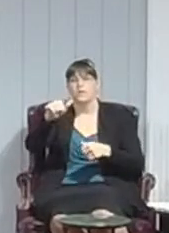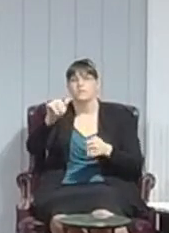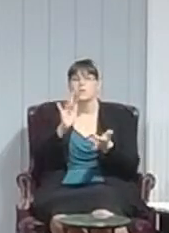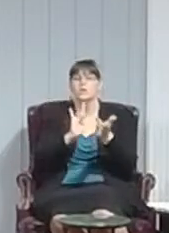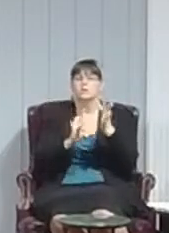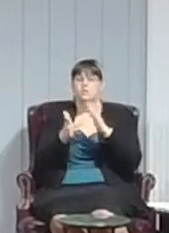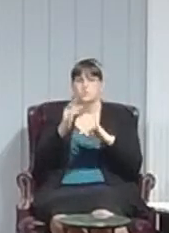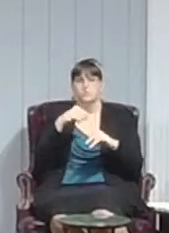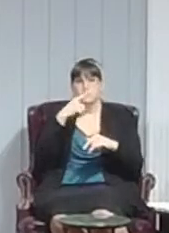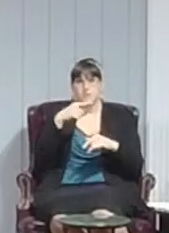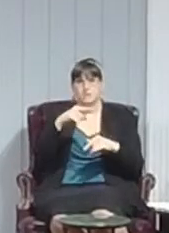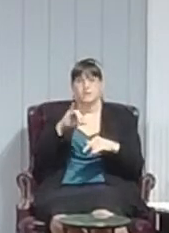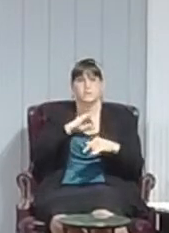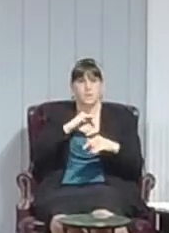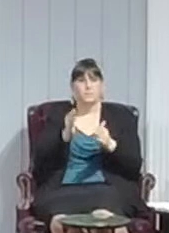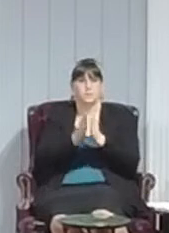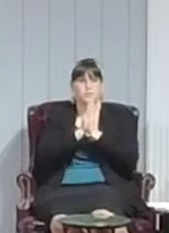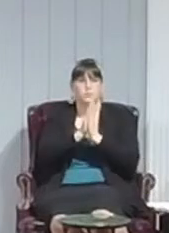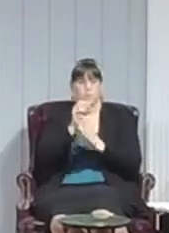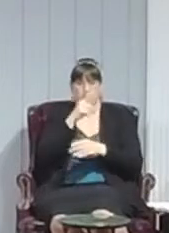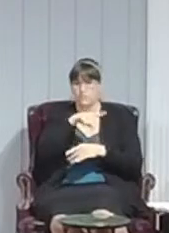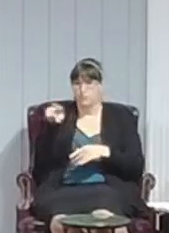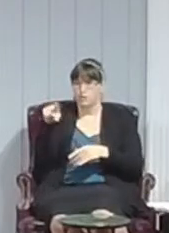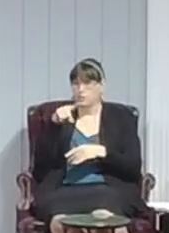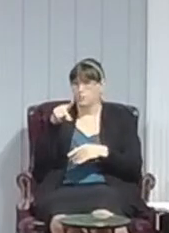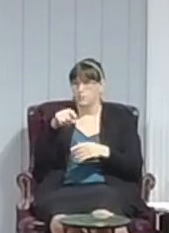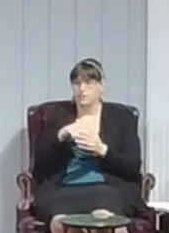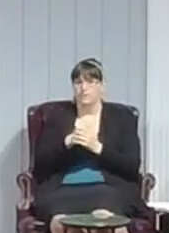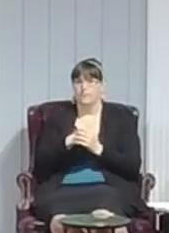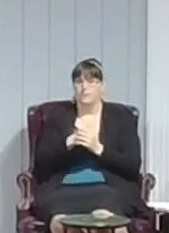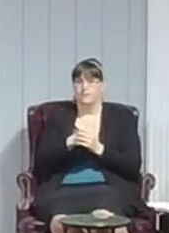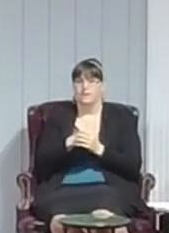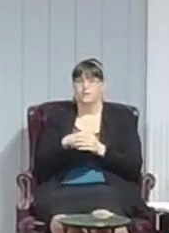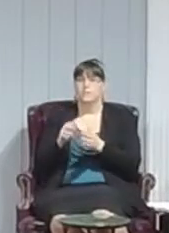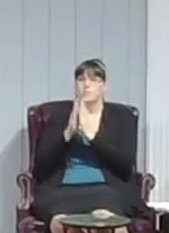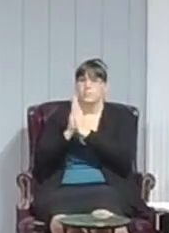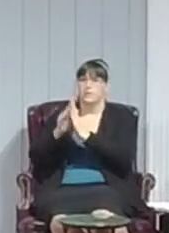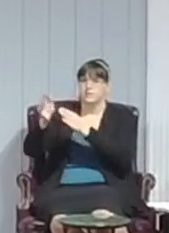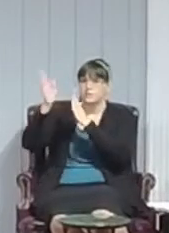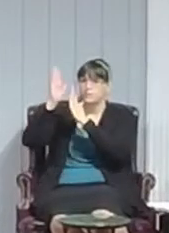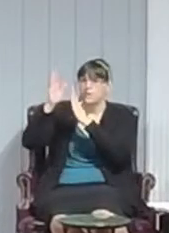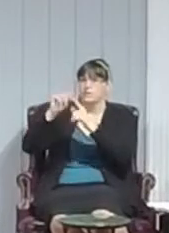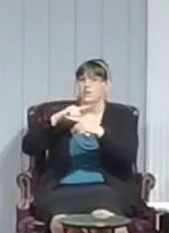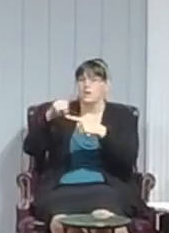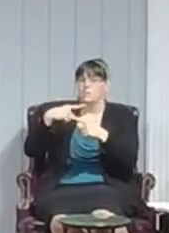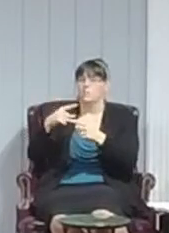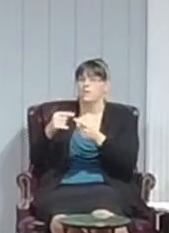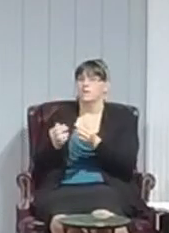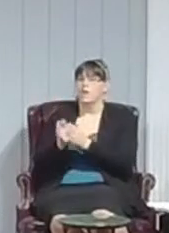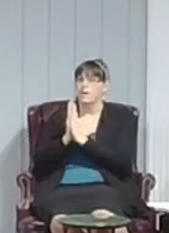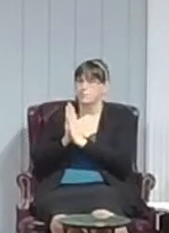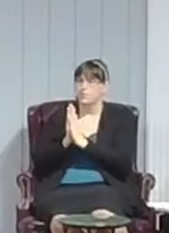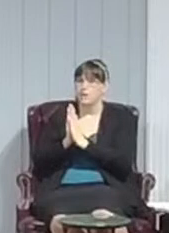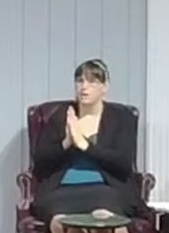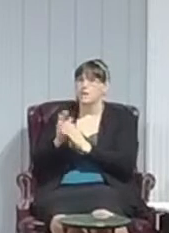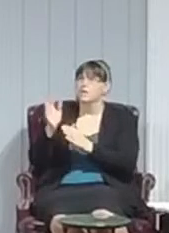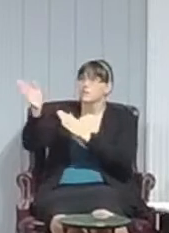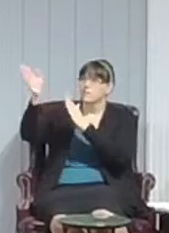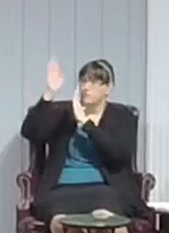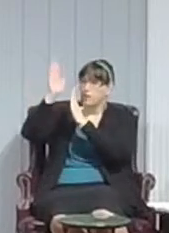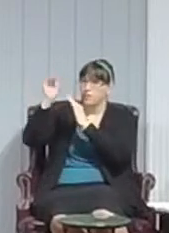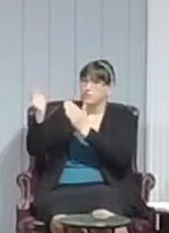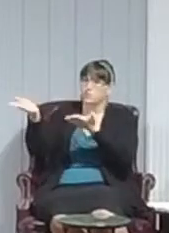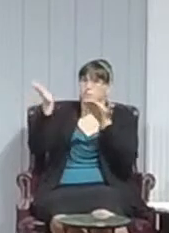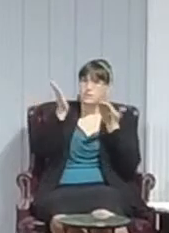he'd be praying for us. He's praying for us right now. He said he'd pray to the Father, and that when he prayed to the Father, his Father would give us